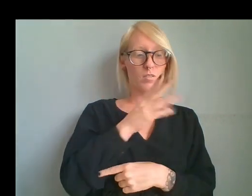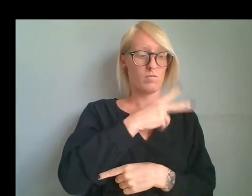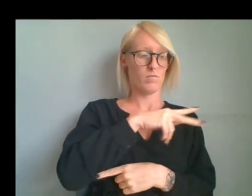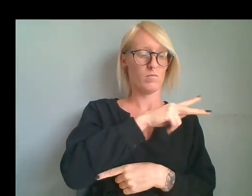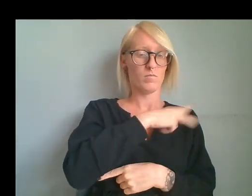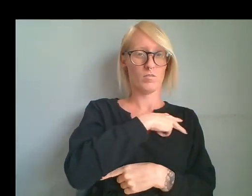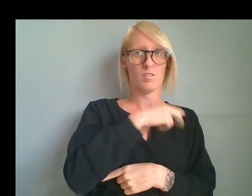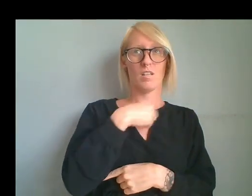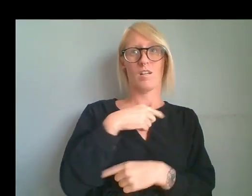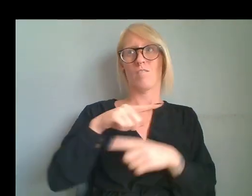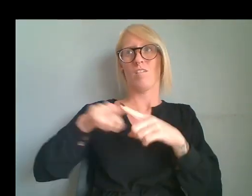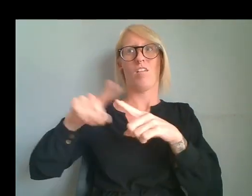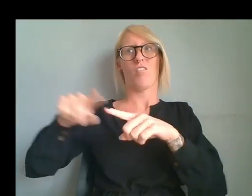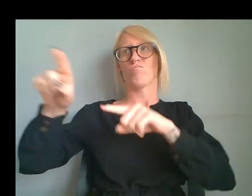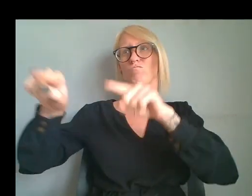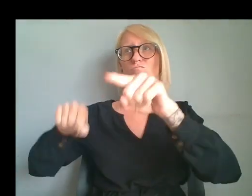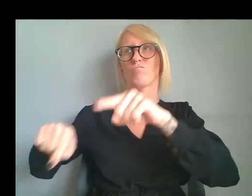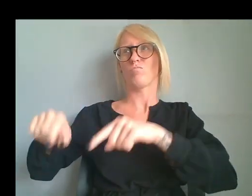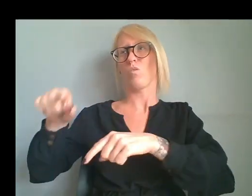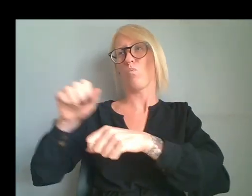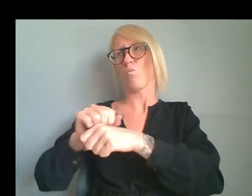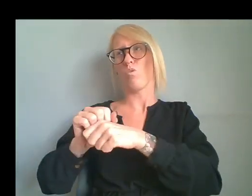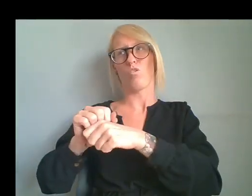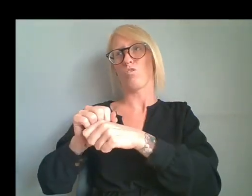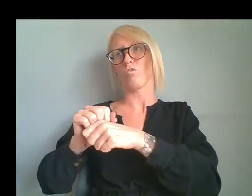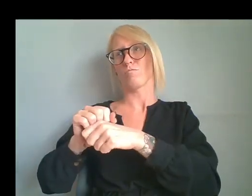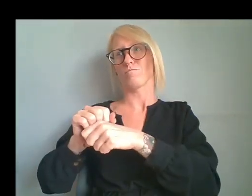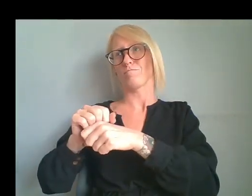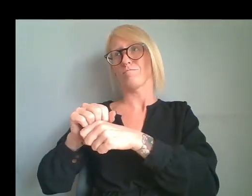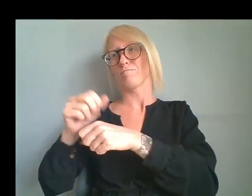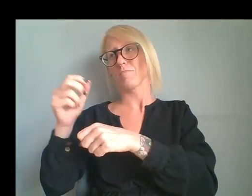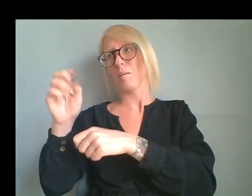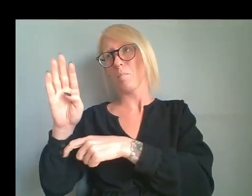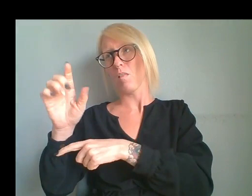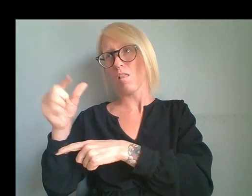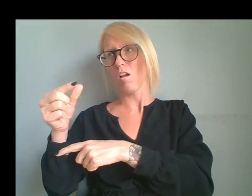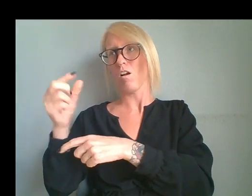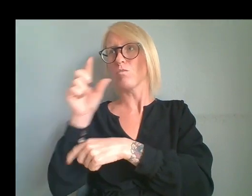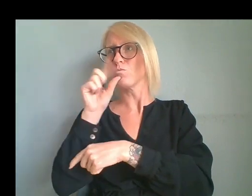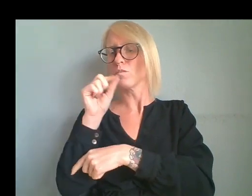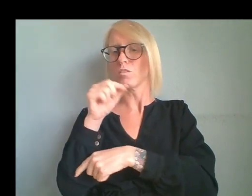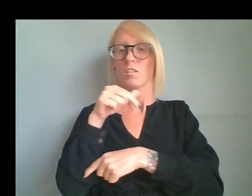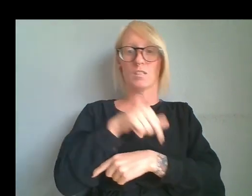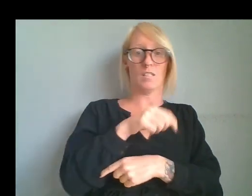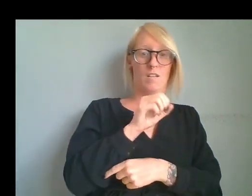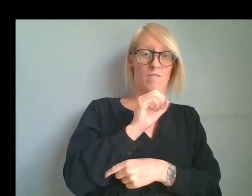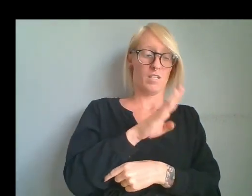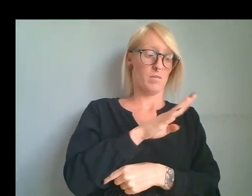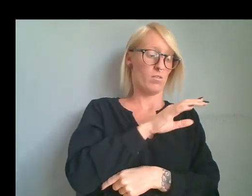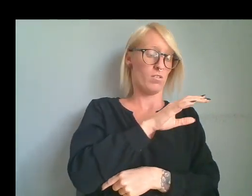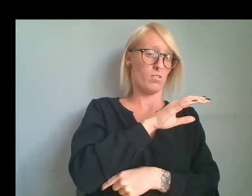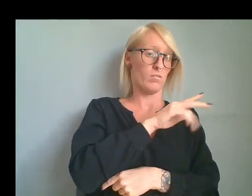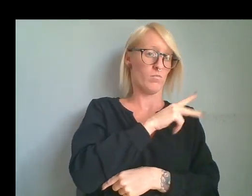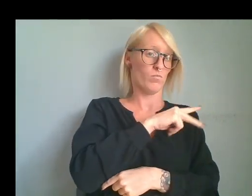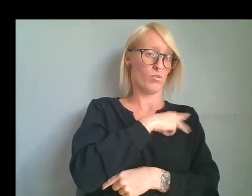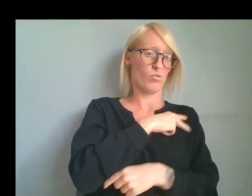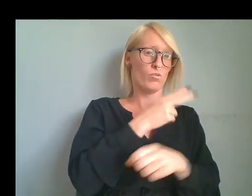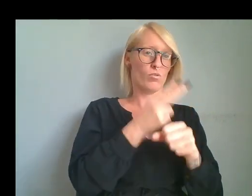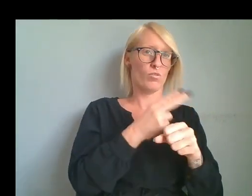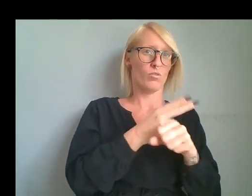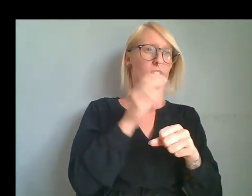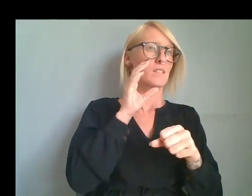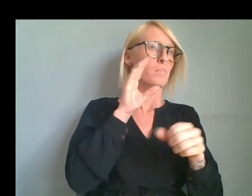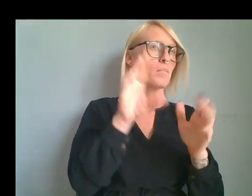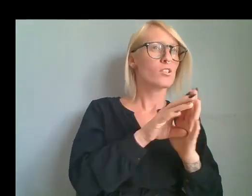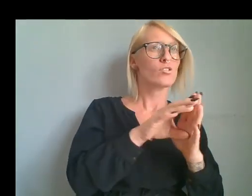work outlets. I've got blogs and Twitter and all this other kind of stuff. But Facebook is for me to see pictures of kids from my friends from high